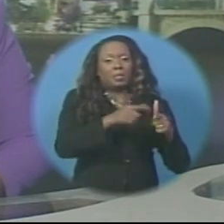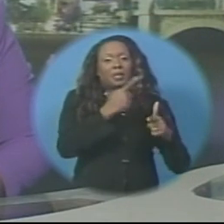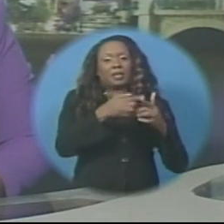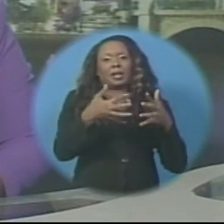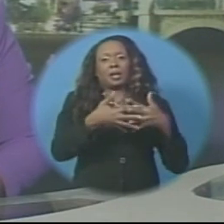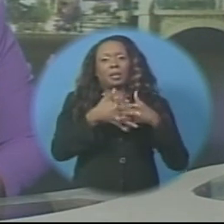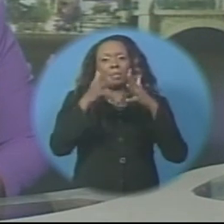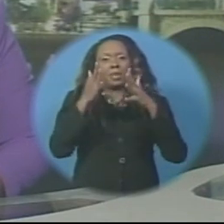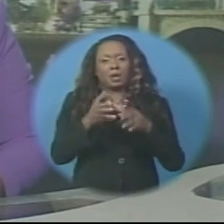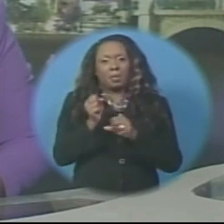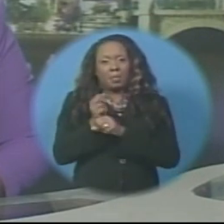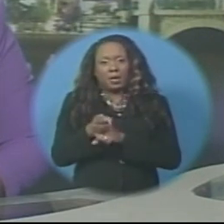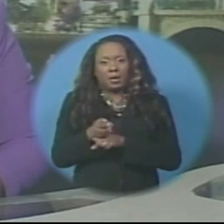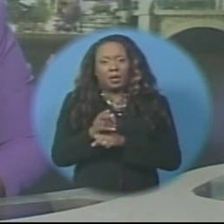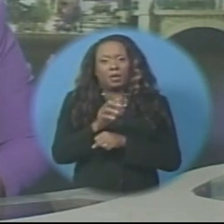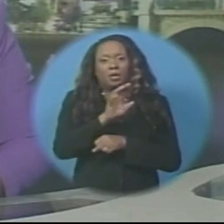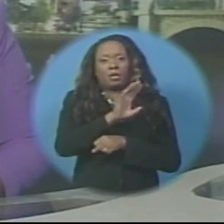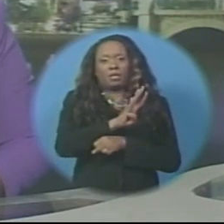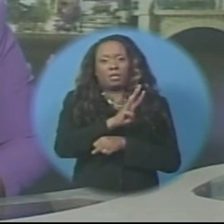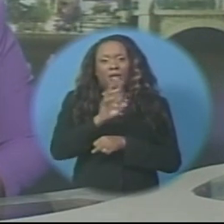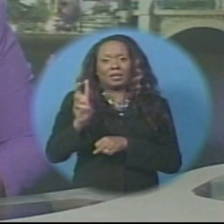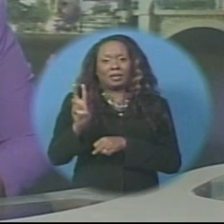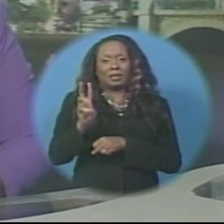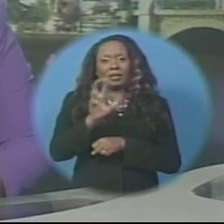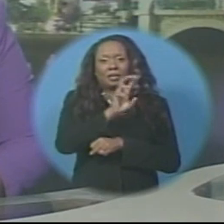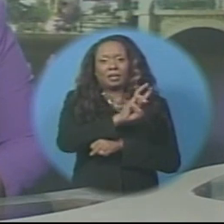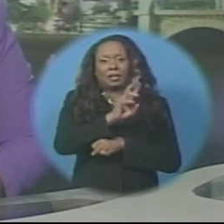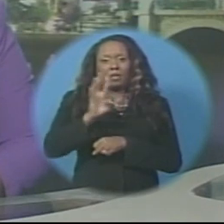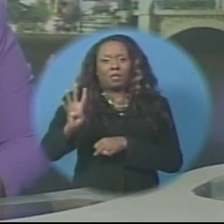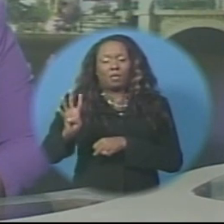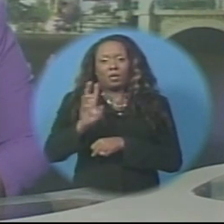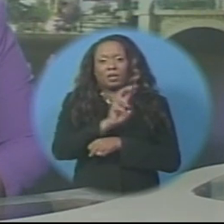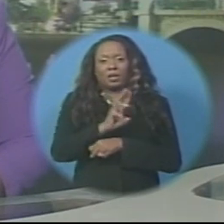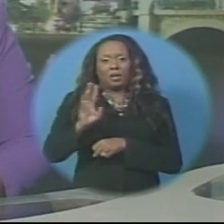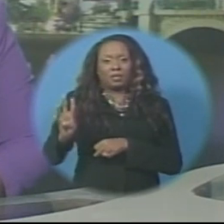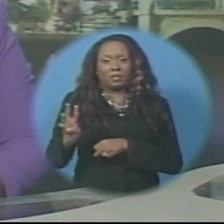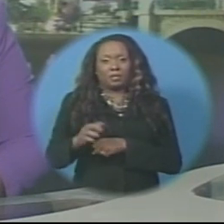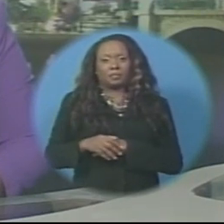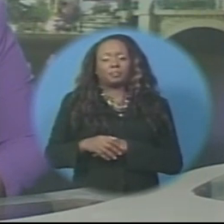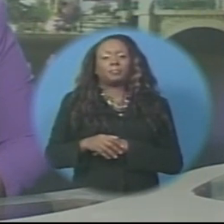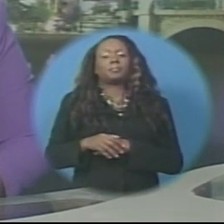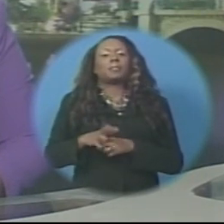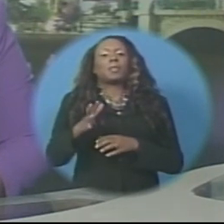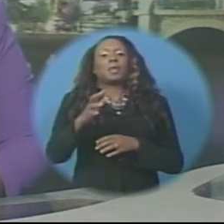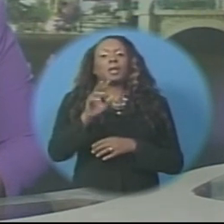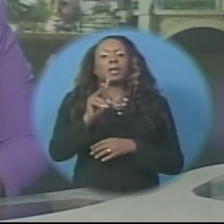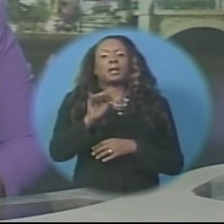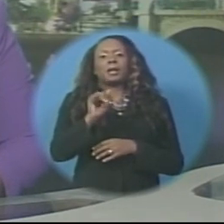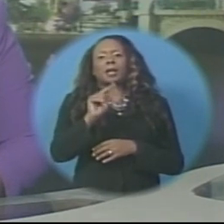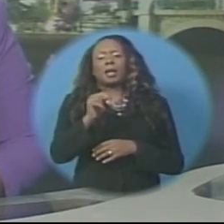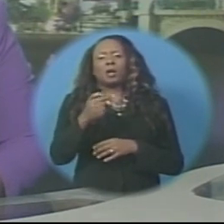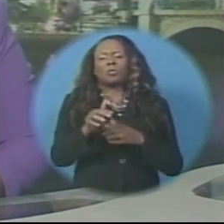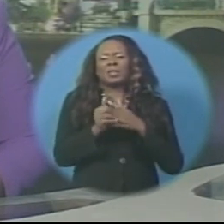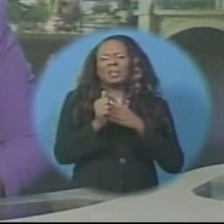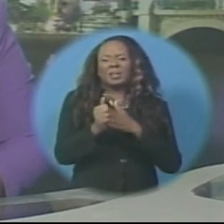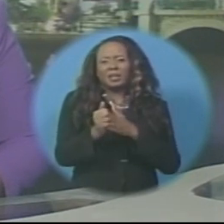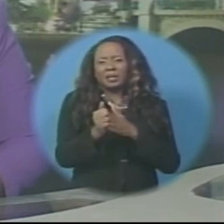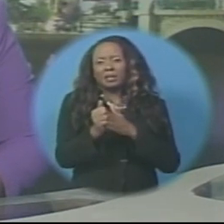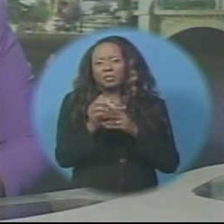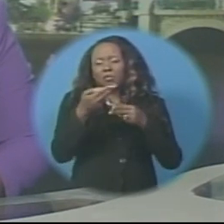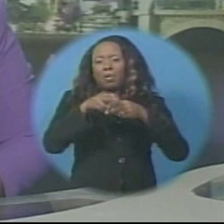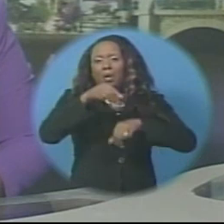4-6, 6-4, 6-4 in just over 2 hours. In the third set, King was up 4-3, only for his opponent to earn a couple breaks to